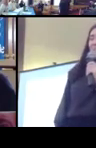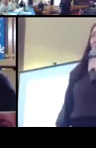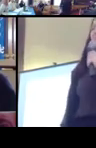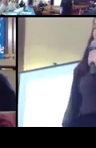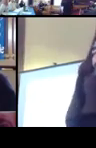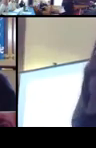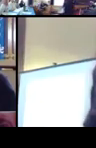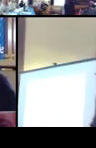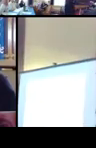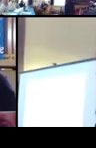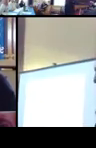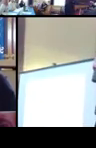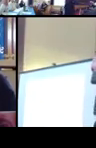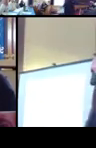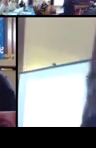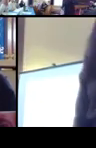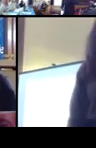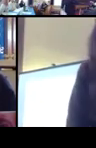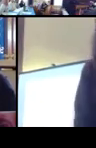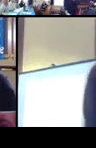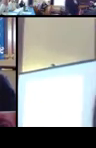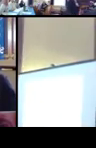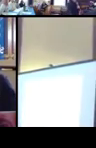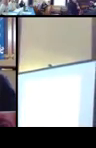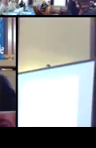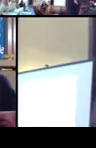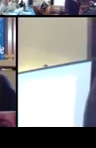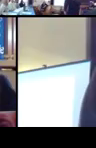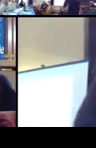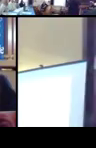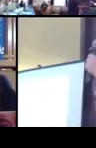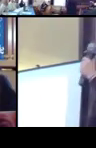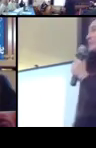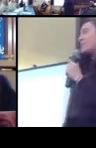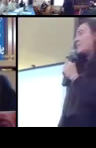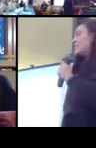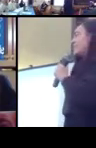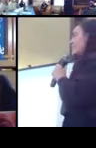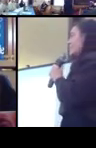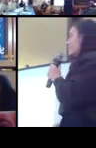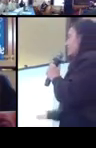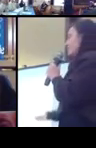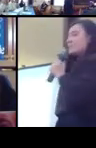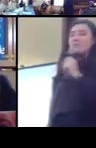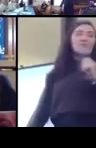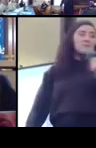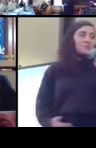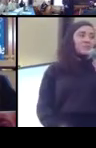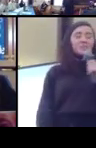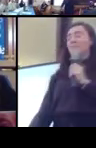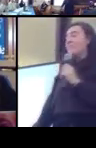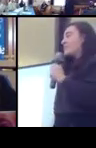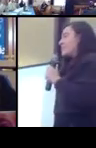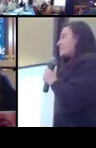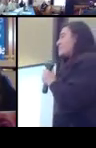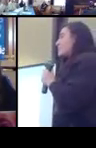Good evening, everyone. I'm Callie Mullen. I'm the urban designer of the Lamar Johnson Collaborative, and was fortunate enough to get to work on this plan with our team and our